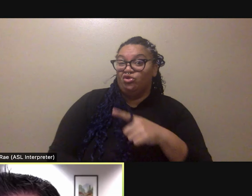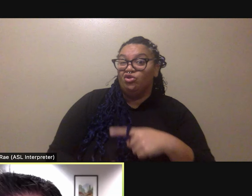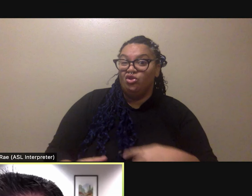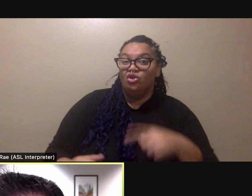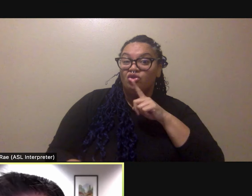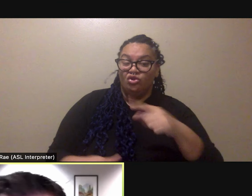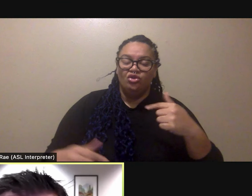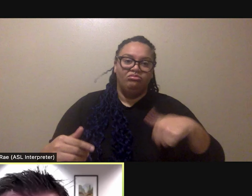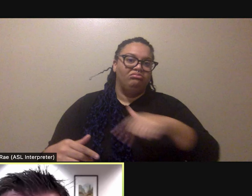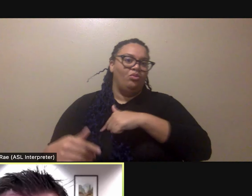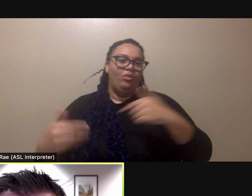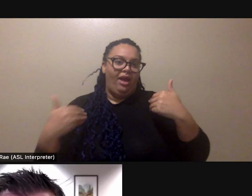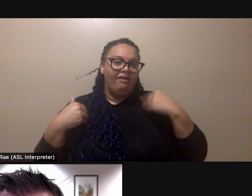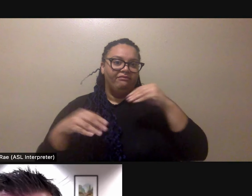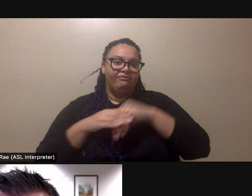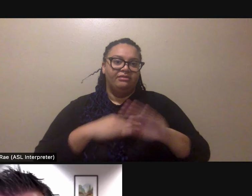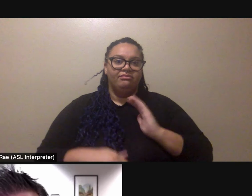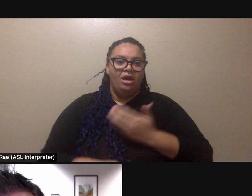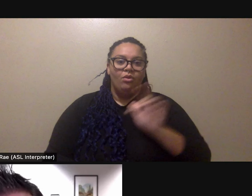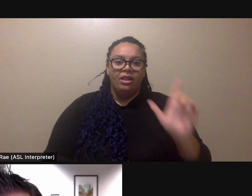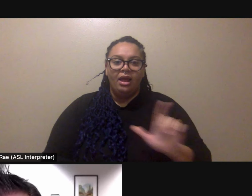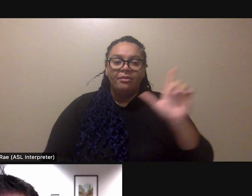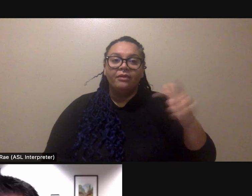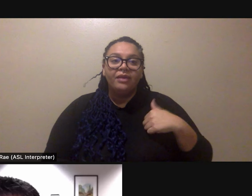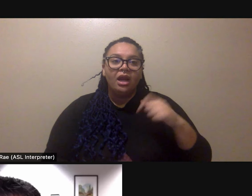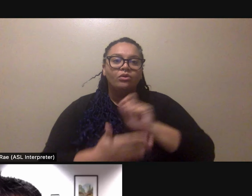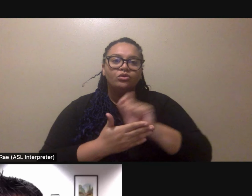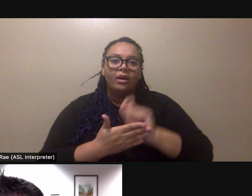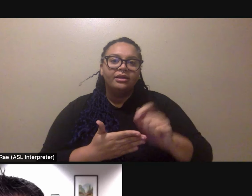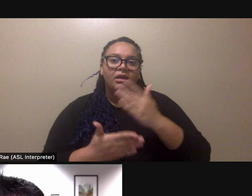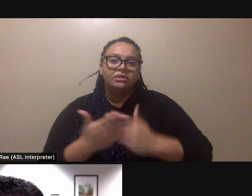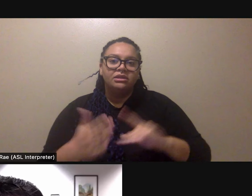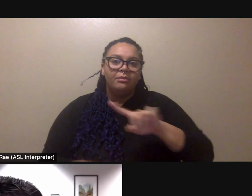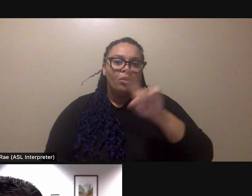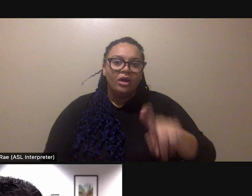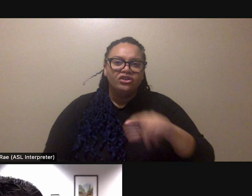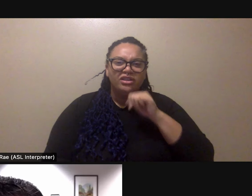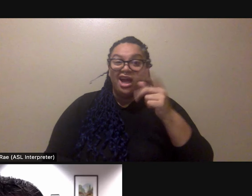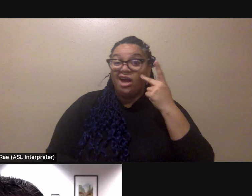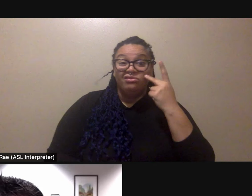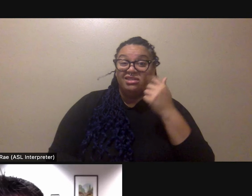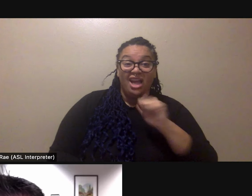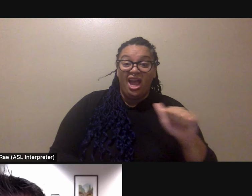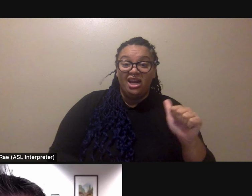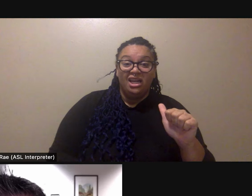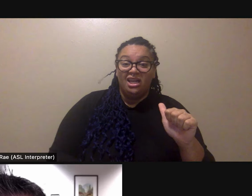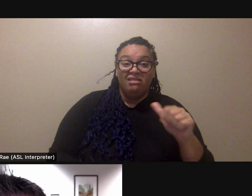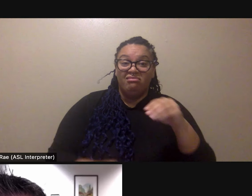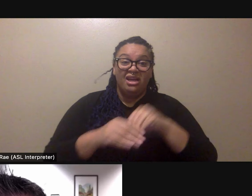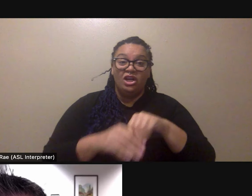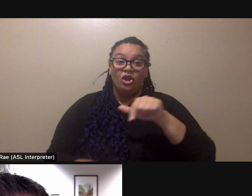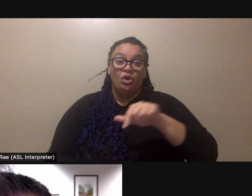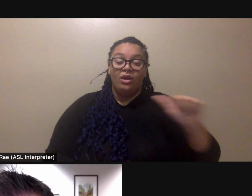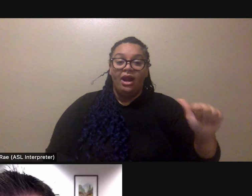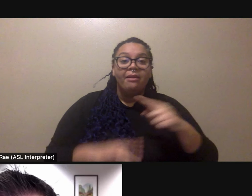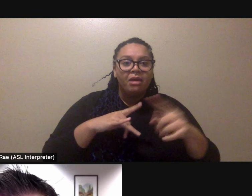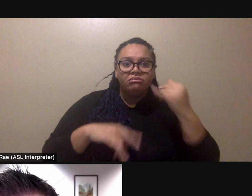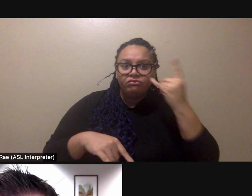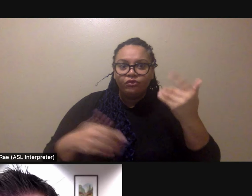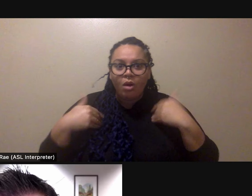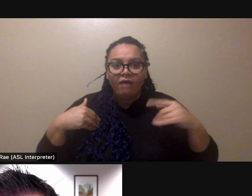Yeah. So I was writing down some questions, and I don't see any coming in through the chat or the Q&A, but if you have some